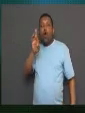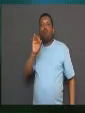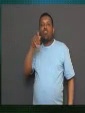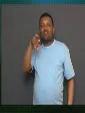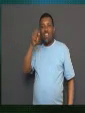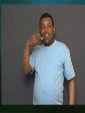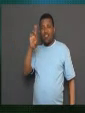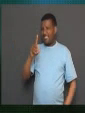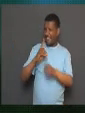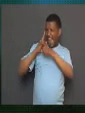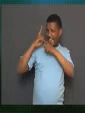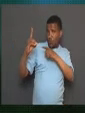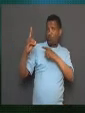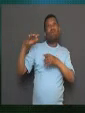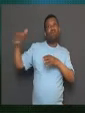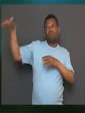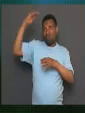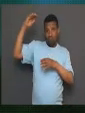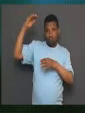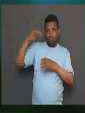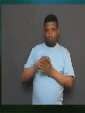that is directly overhead.